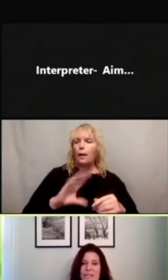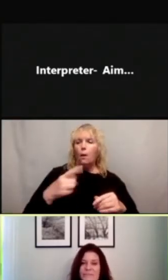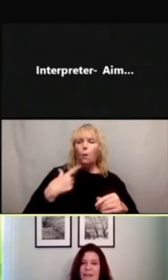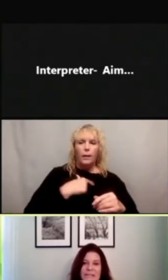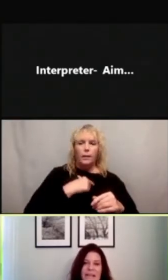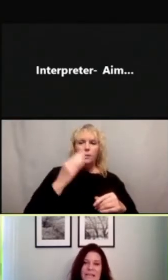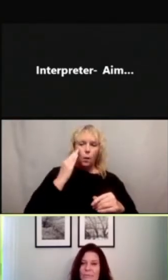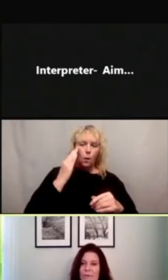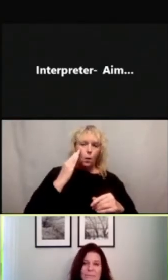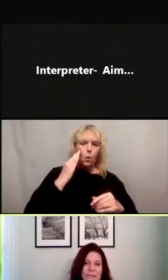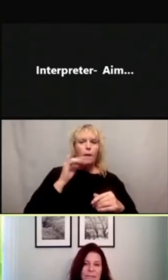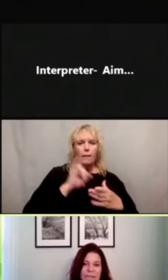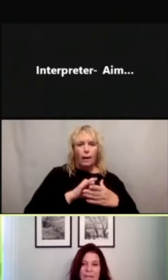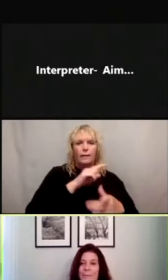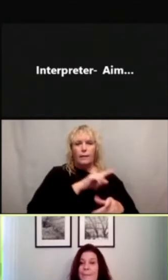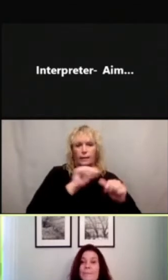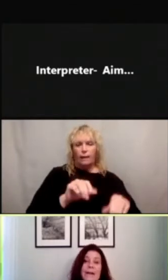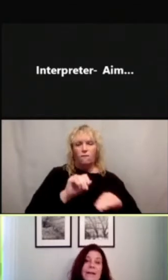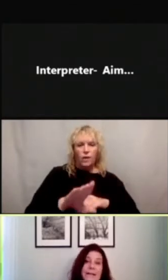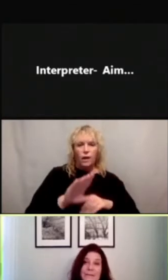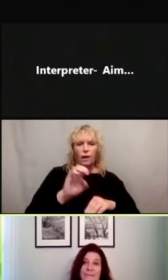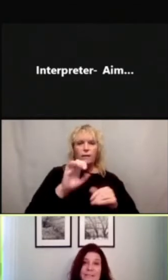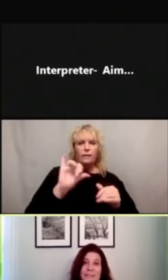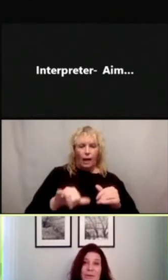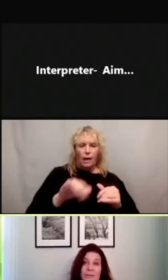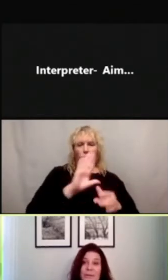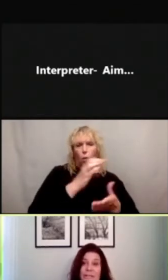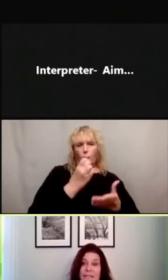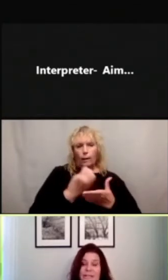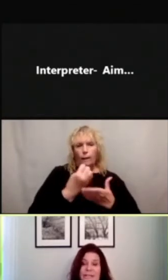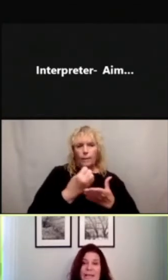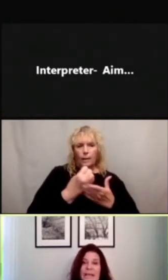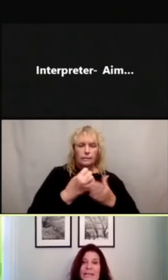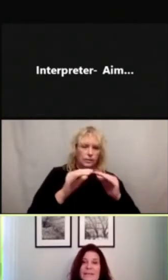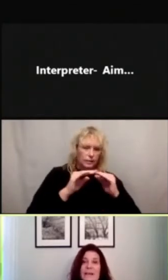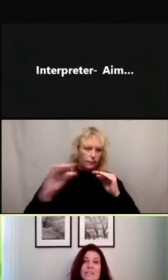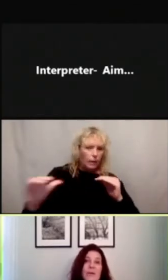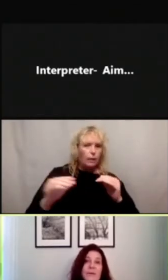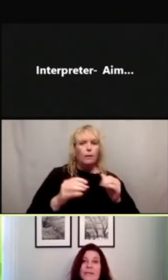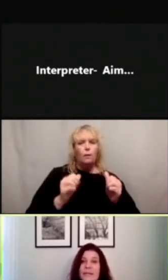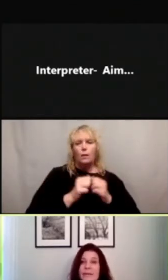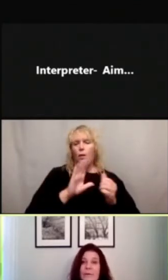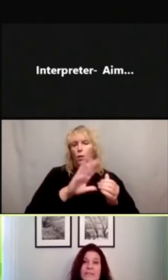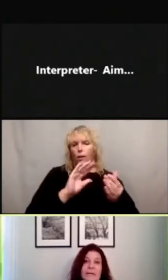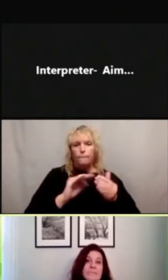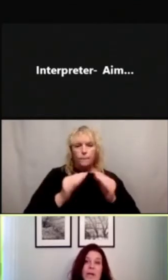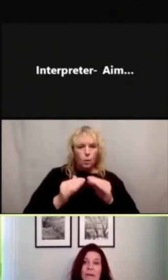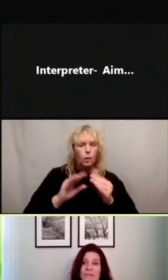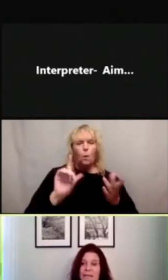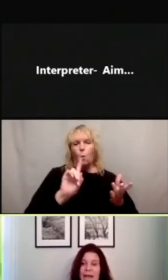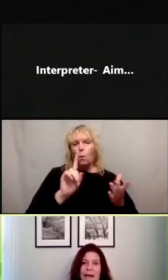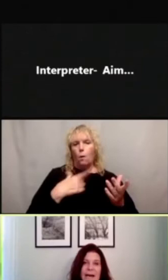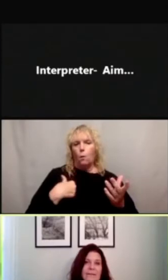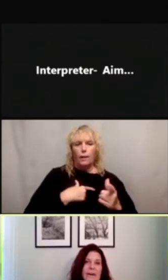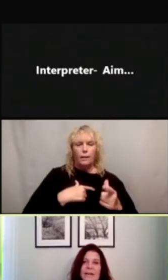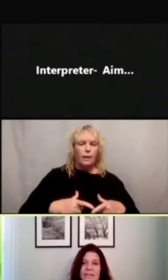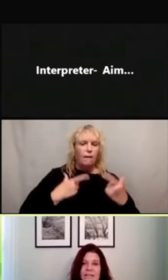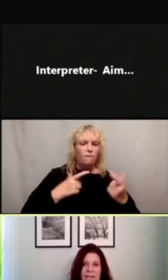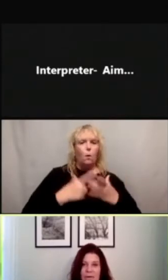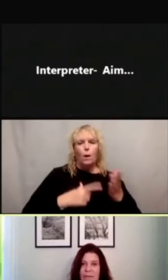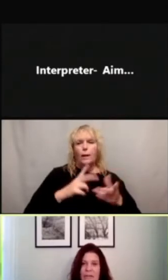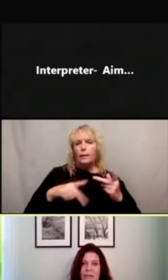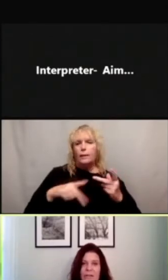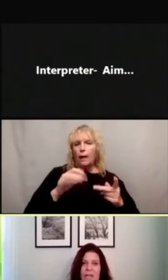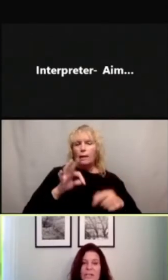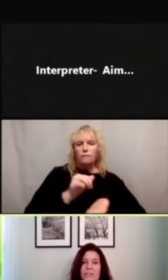and education affects economic stability, right? It affects our communities, it affects where we live, what types of jobs we have, our